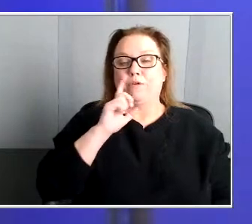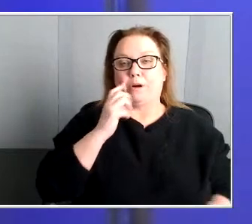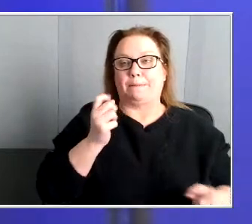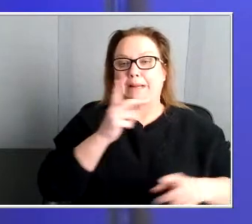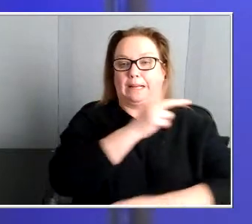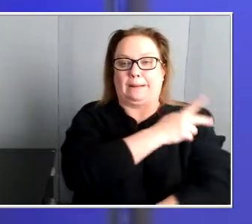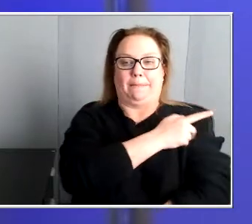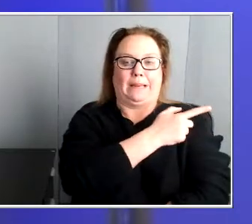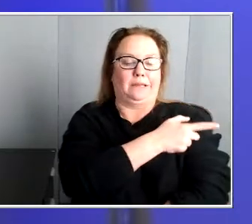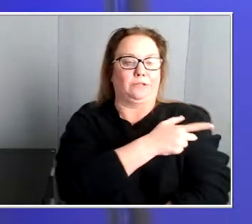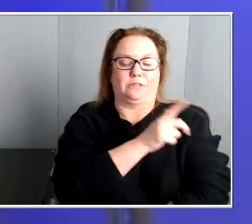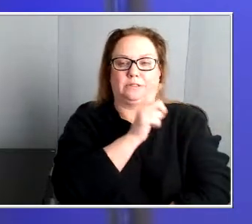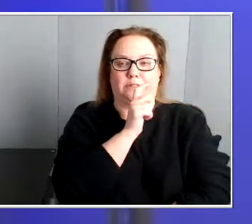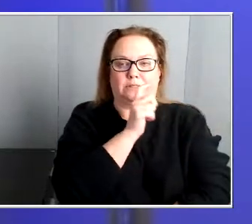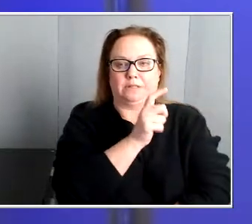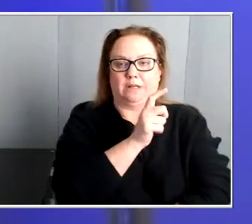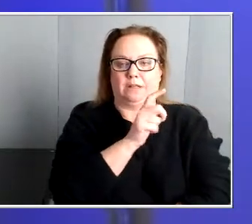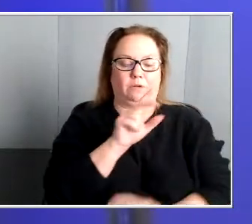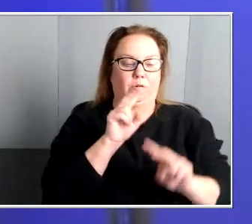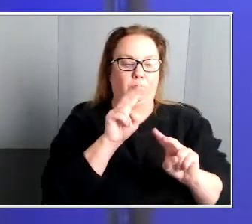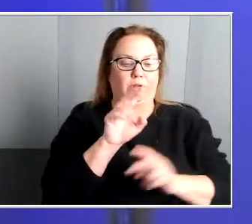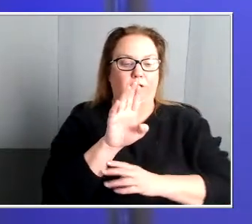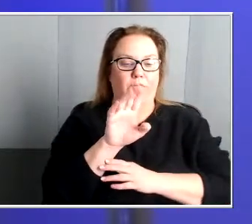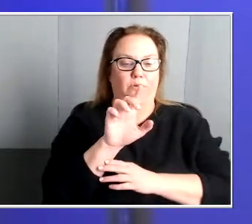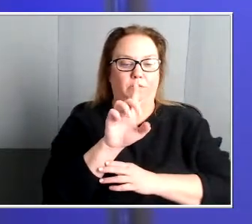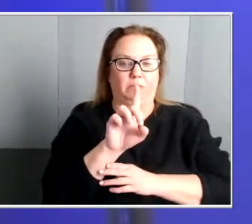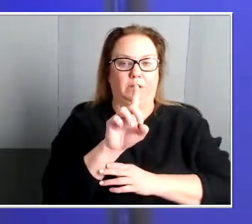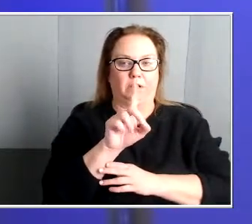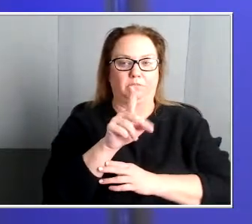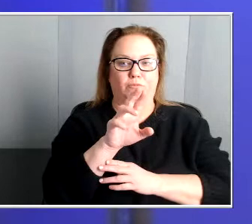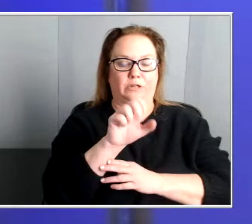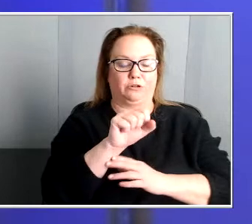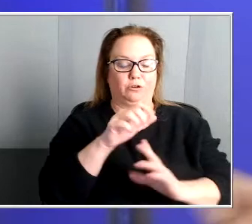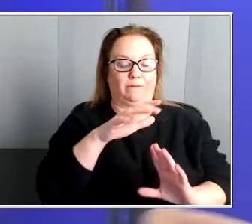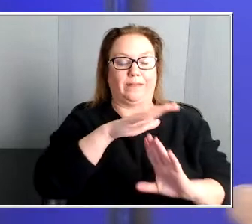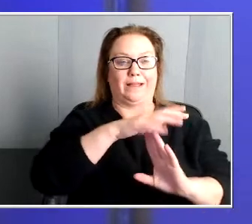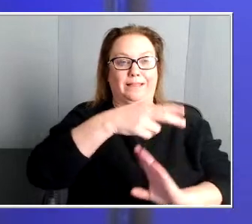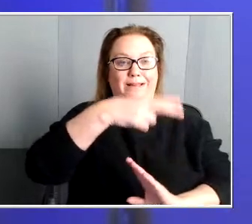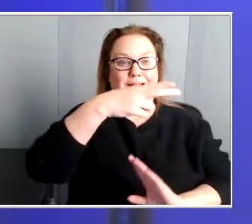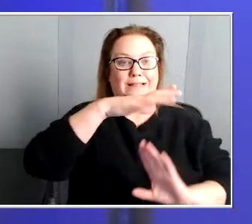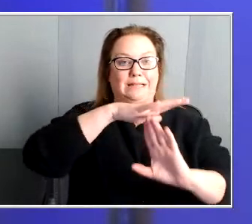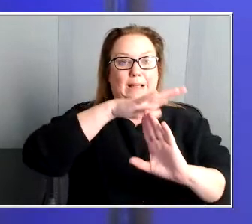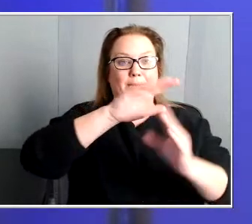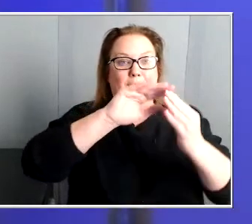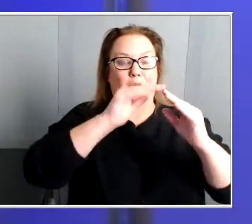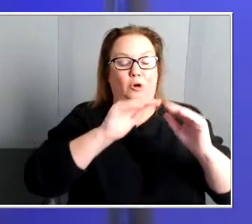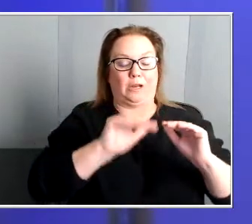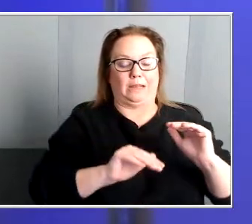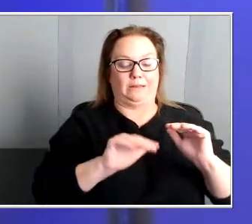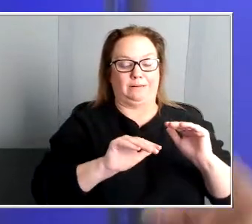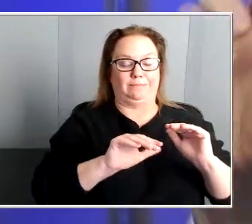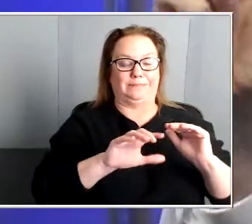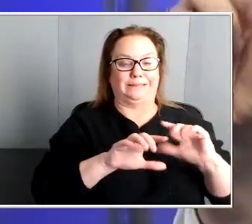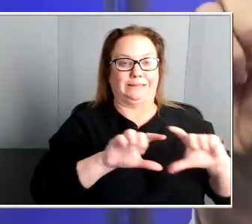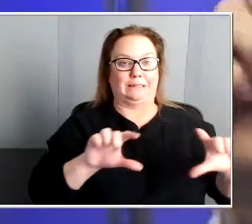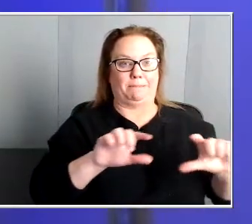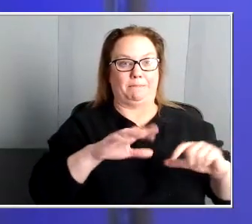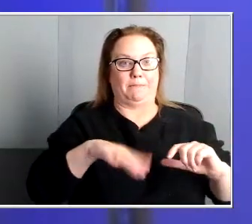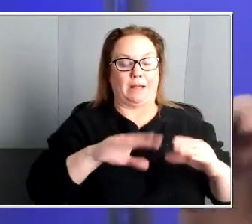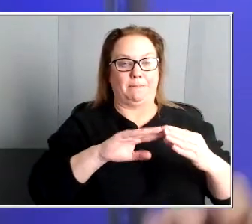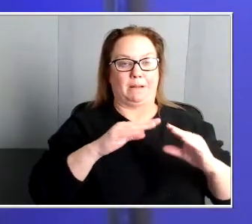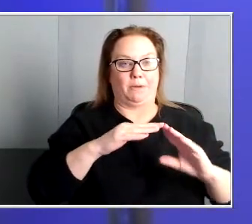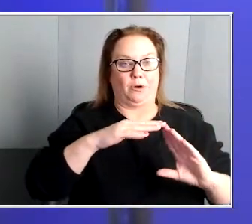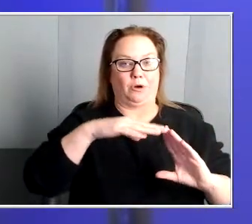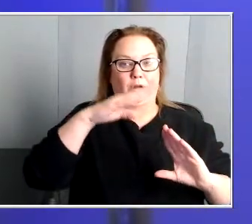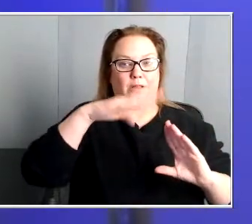you have when you look at your blood pressure, you have a systolic, which is the higher number, and then a diastolic, that's the bottom number. The gap between that gets